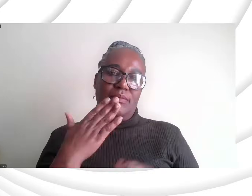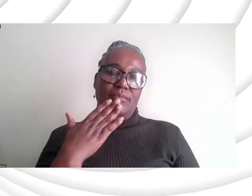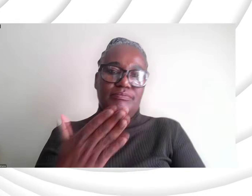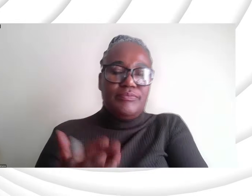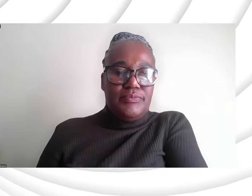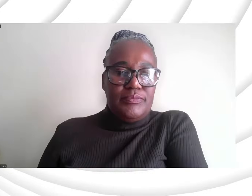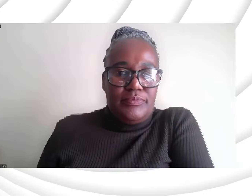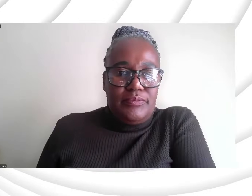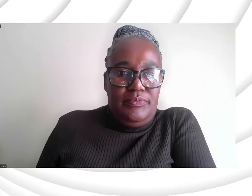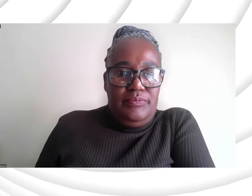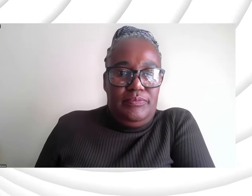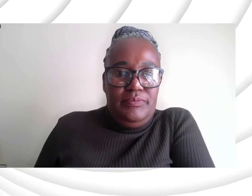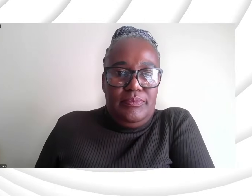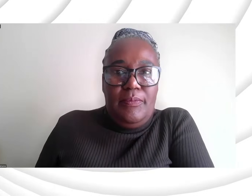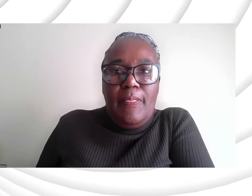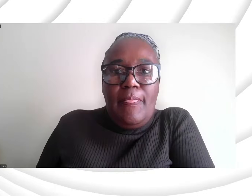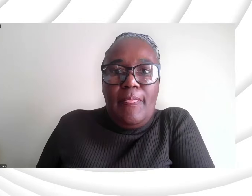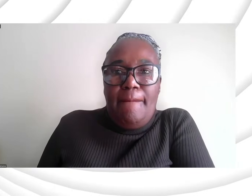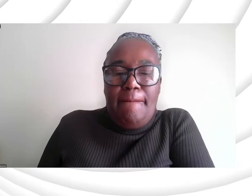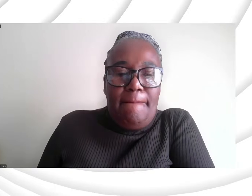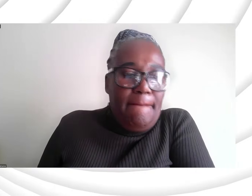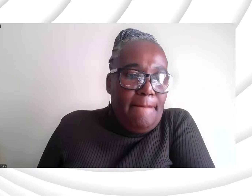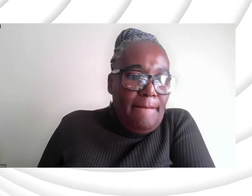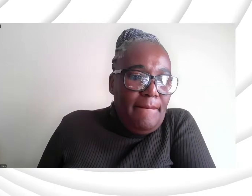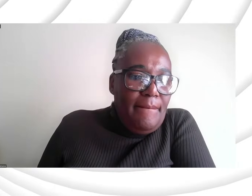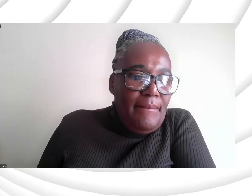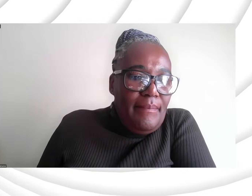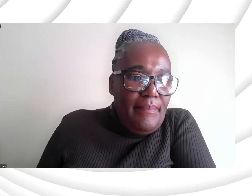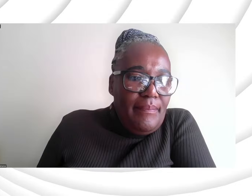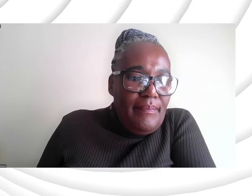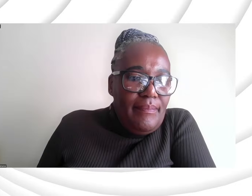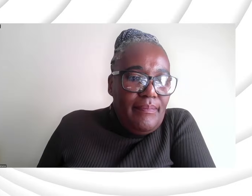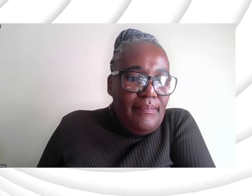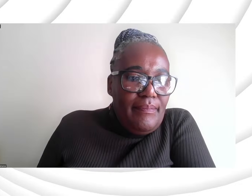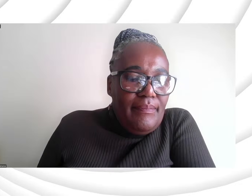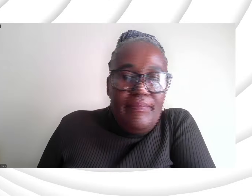to know, in terms of involvement, who are the stakeholders involved?